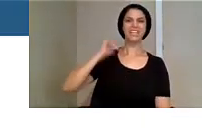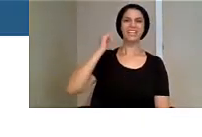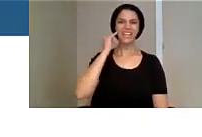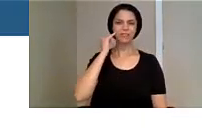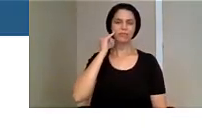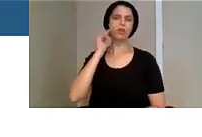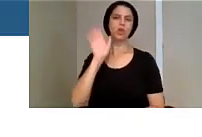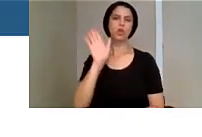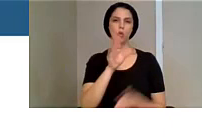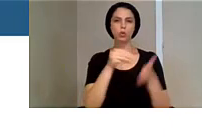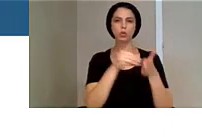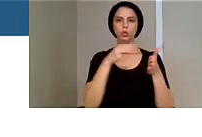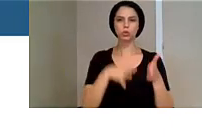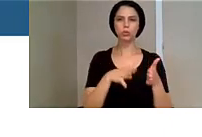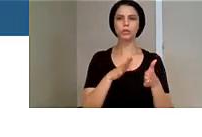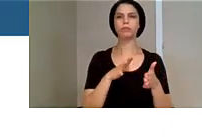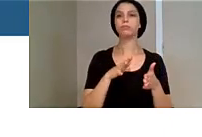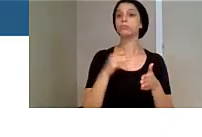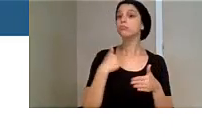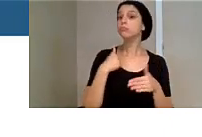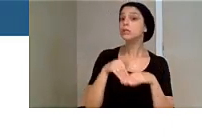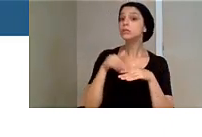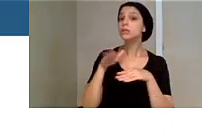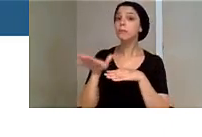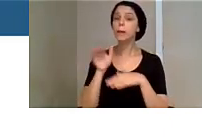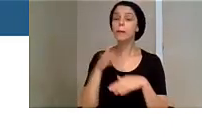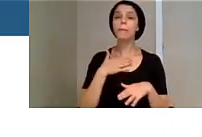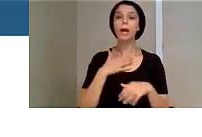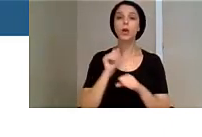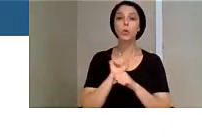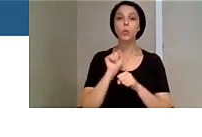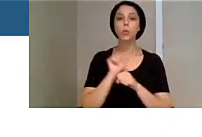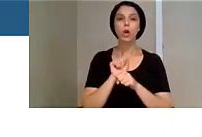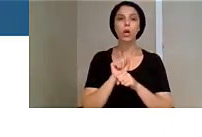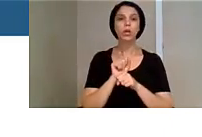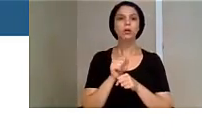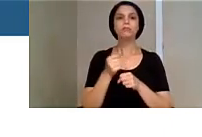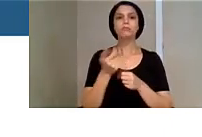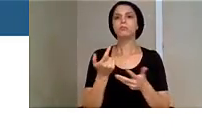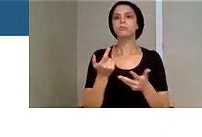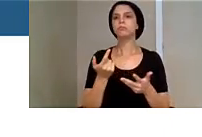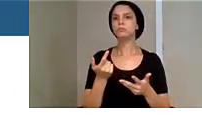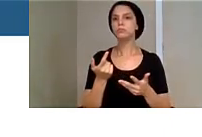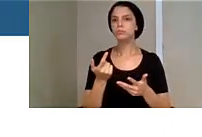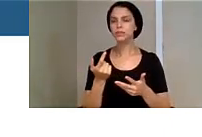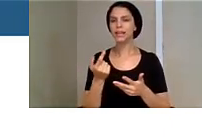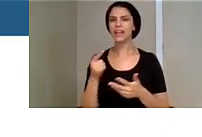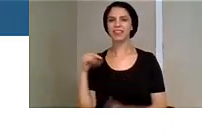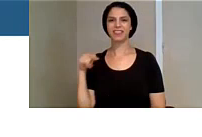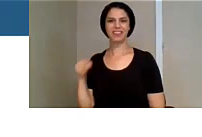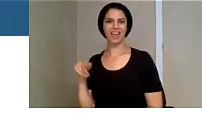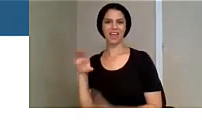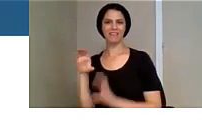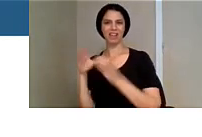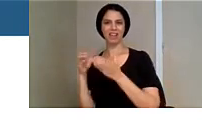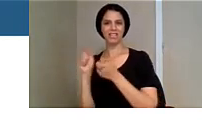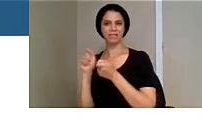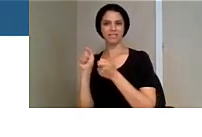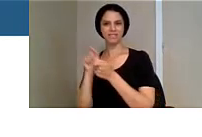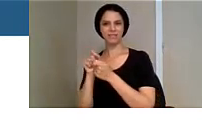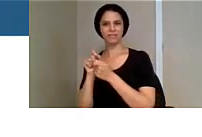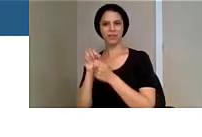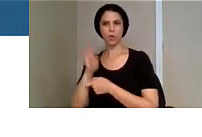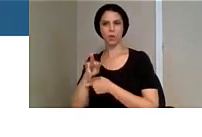is submitting some of this work outside of a specific assignment that's been given to them in the course is